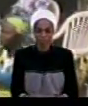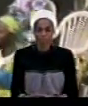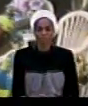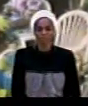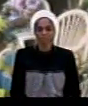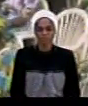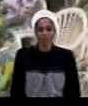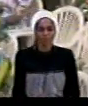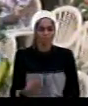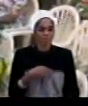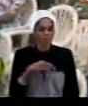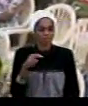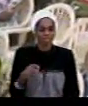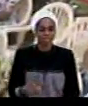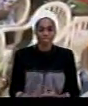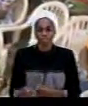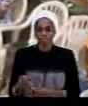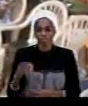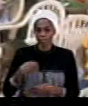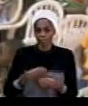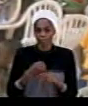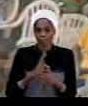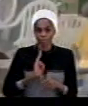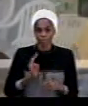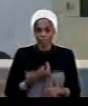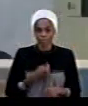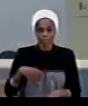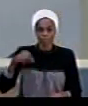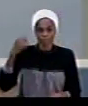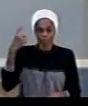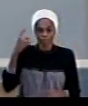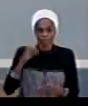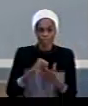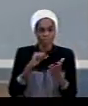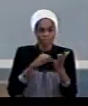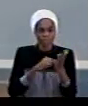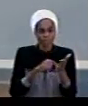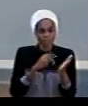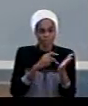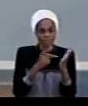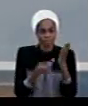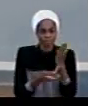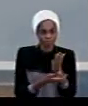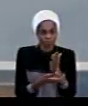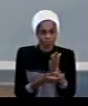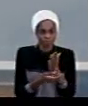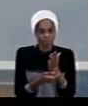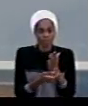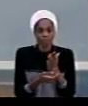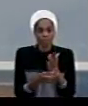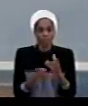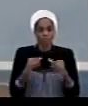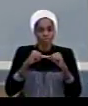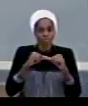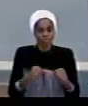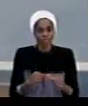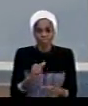We need to let us understand that this crusade, that's the third announcement, continues